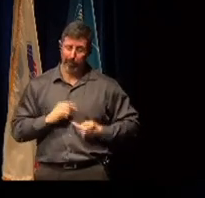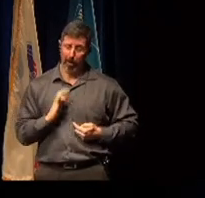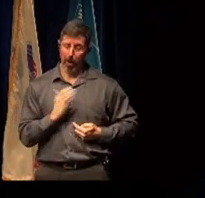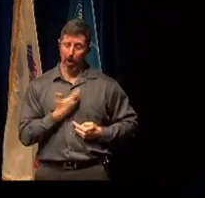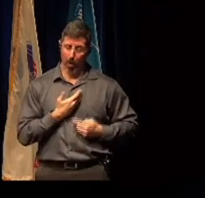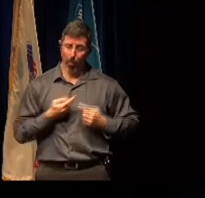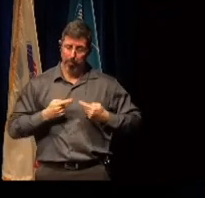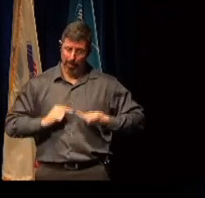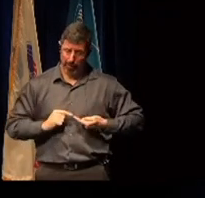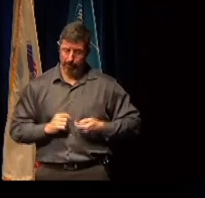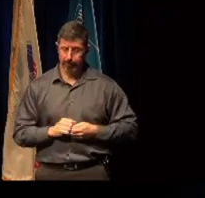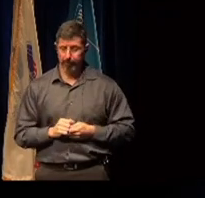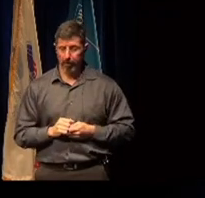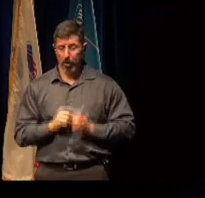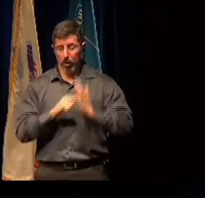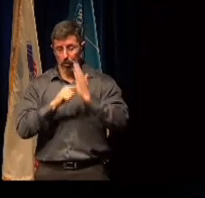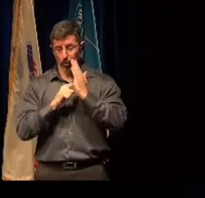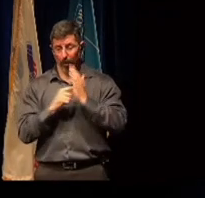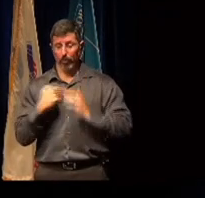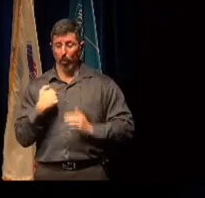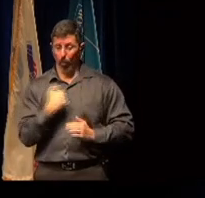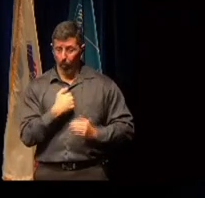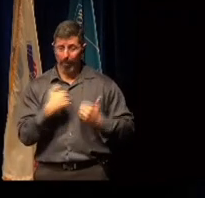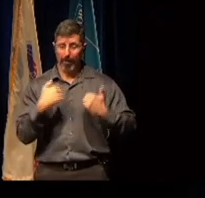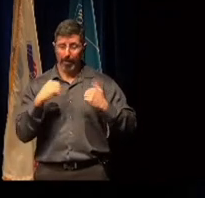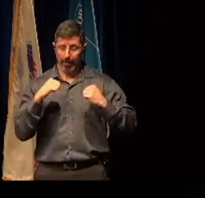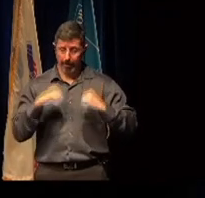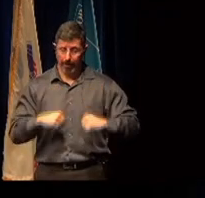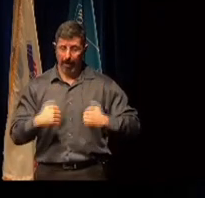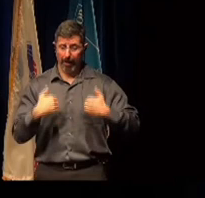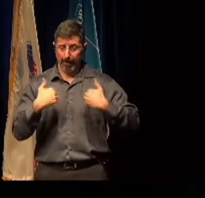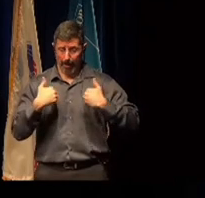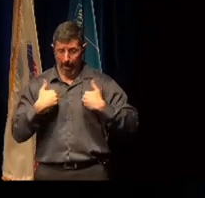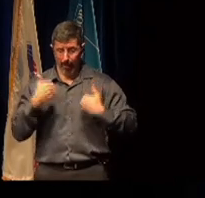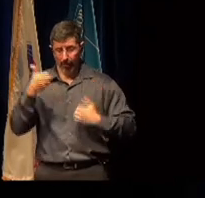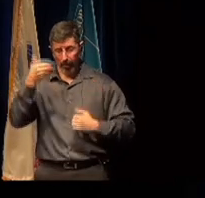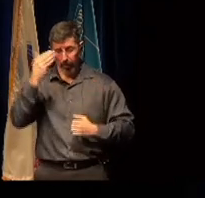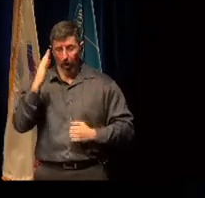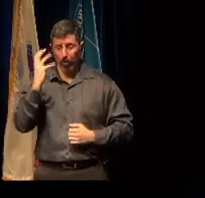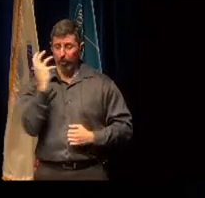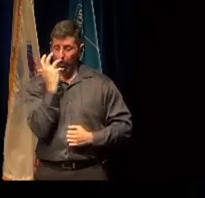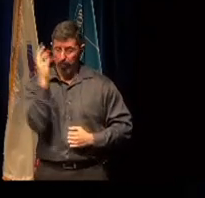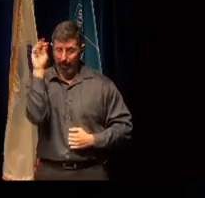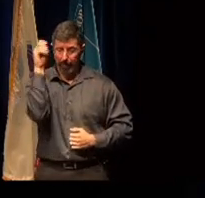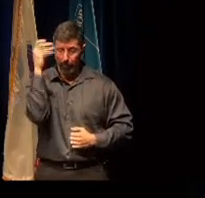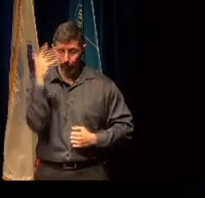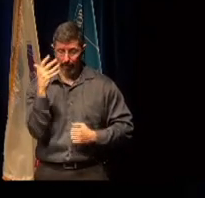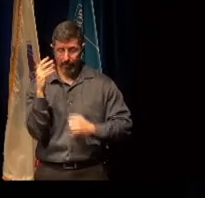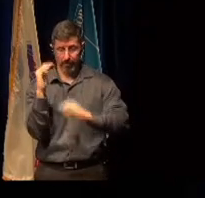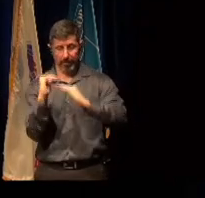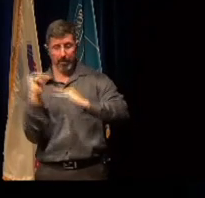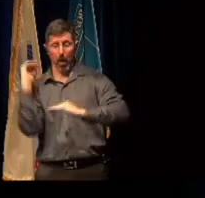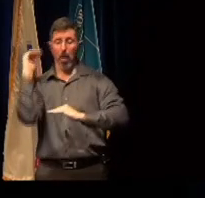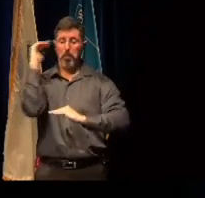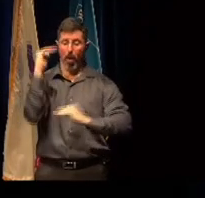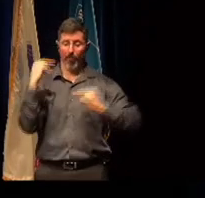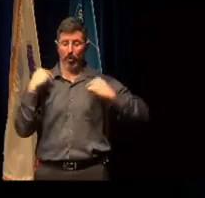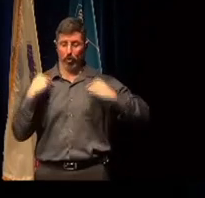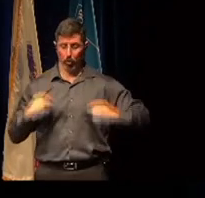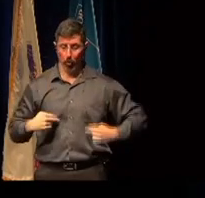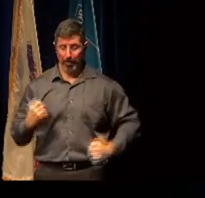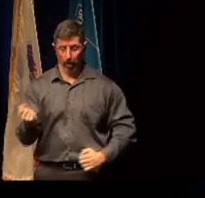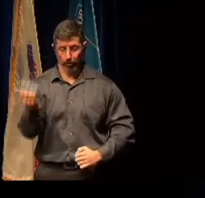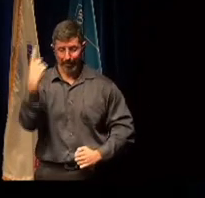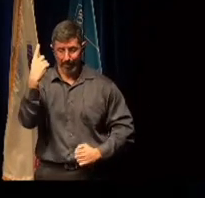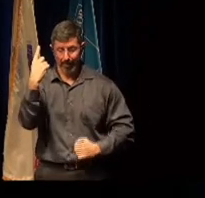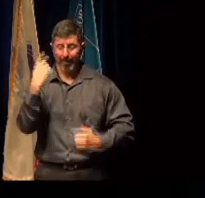that we too can experience God's amazing grace and peace that passes all human understanding. Thank you for